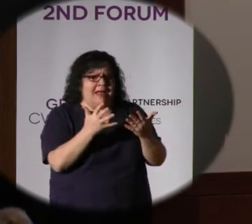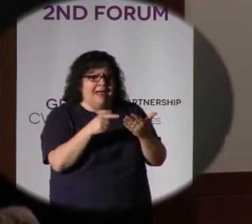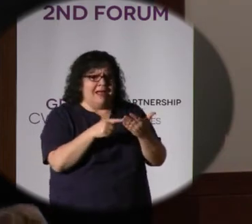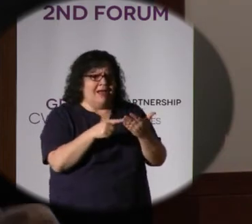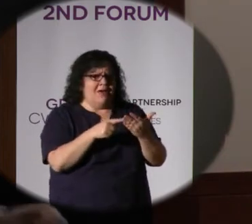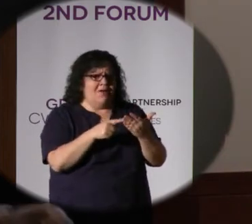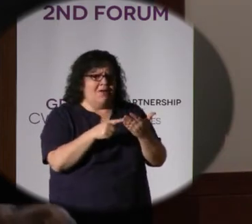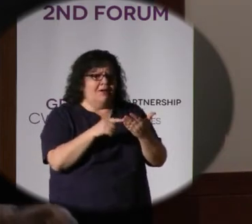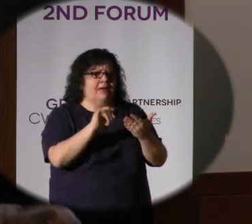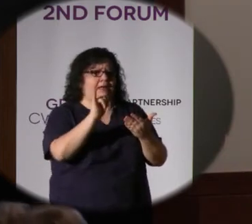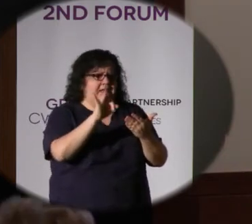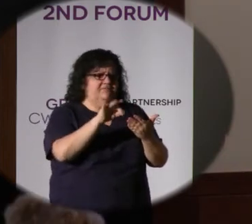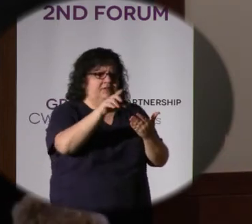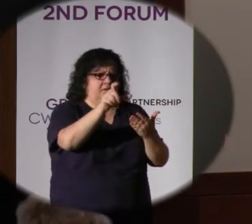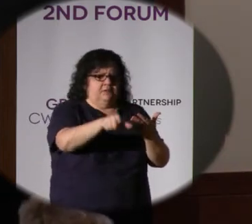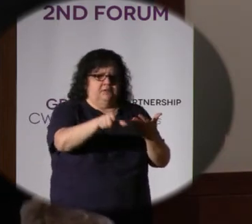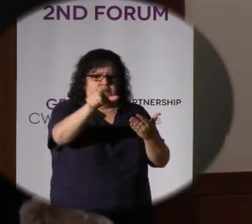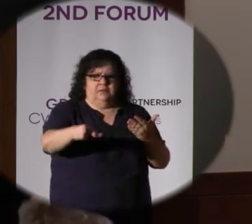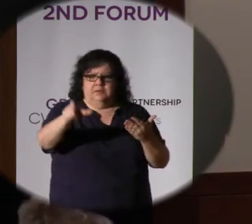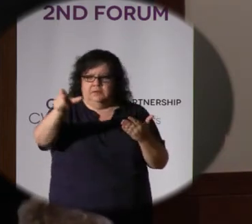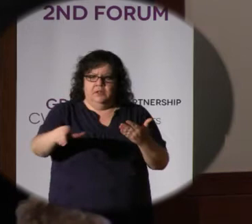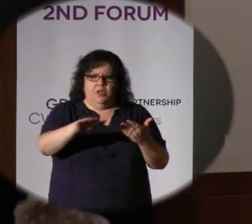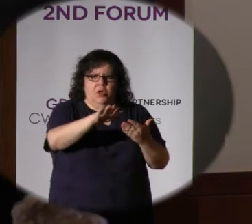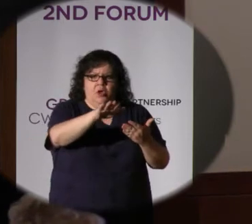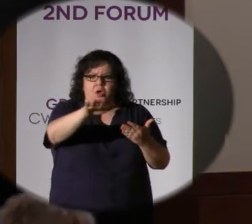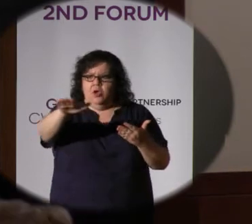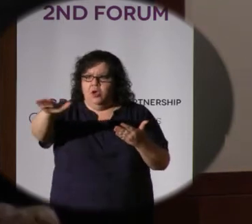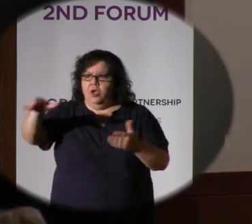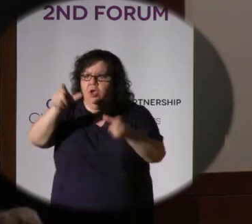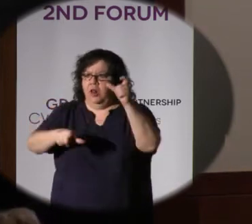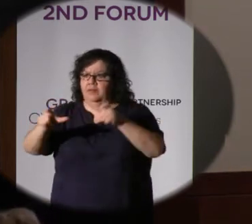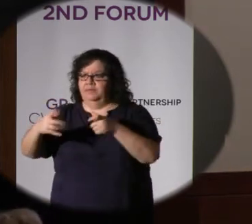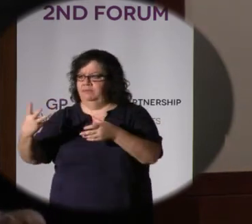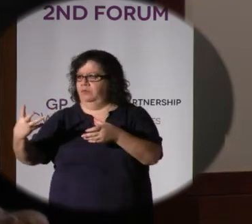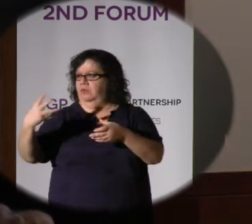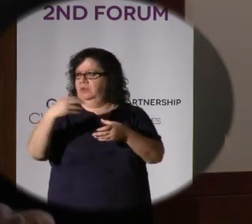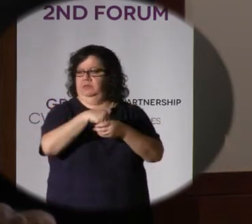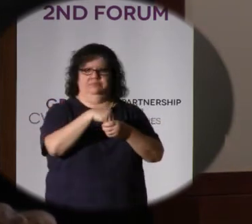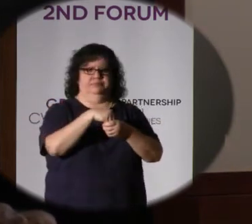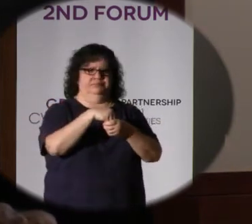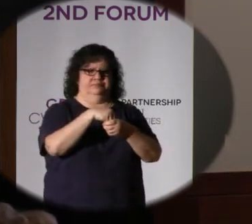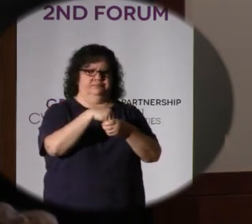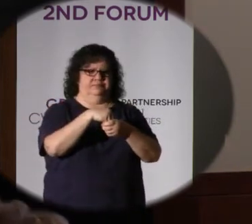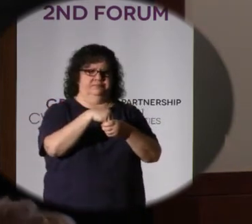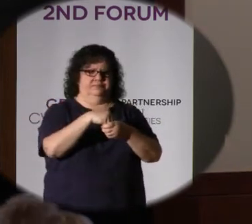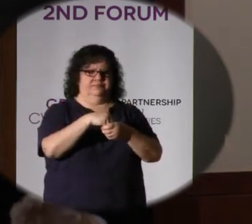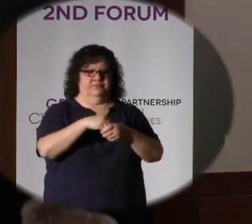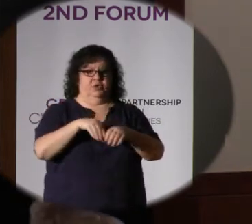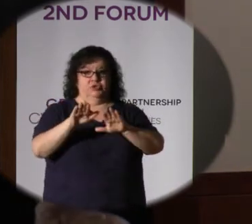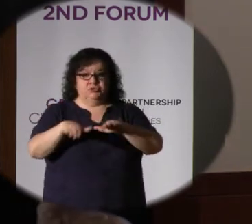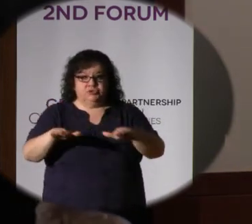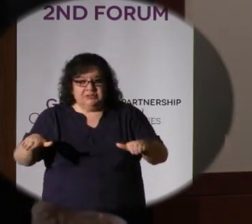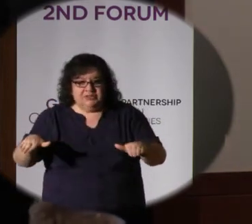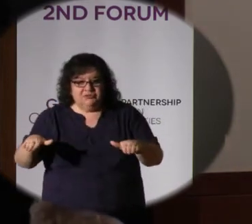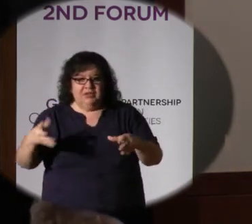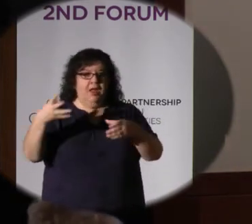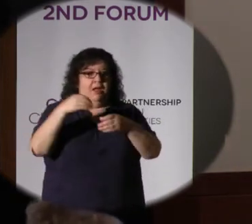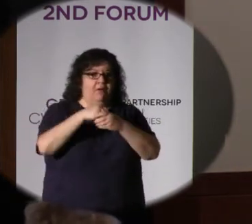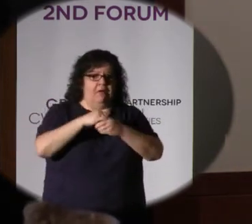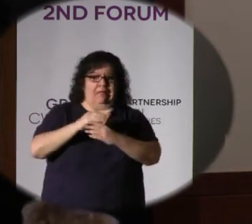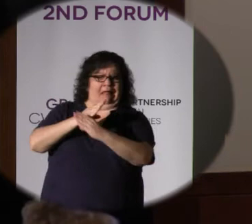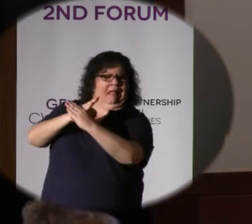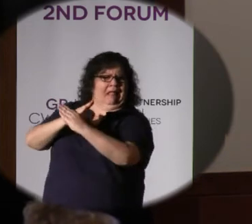no barriers to a child's fullest participation, and when his or her abilities